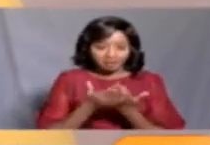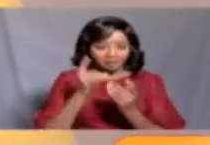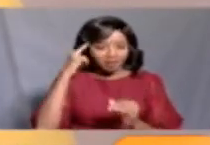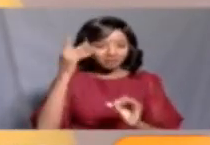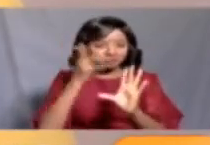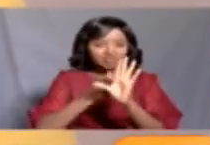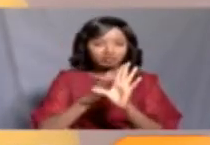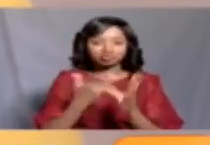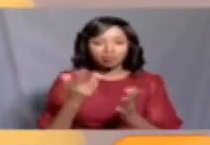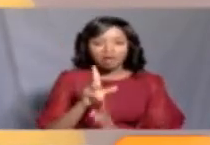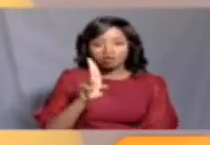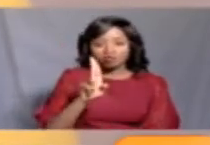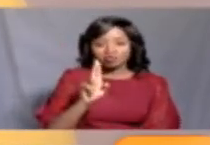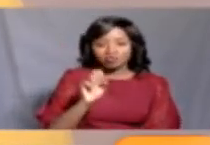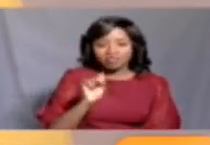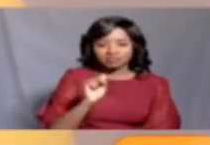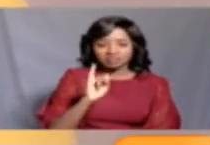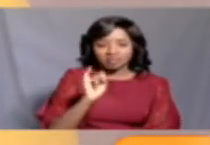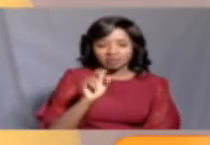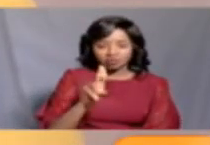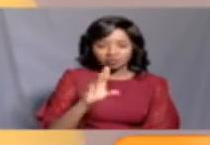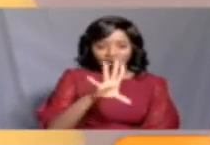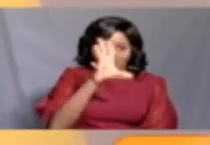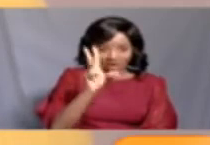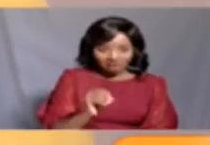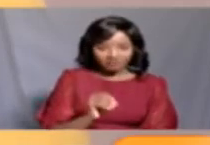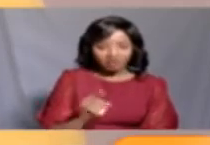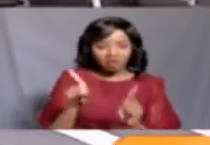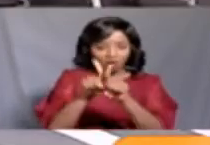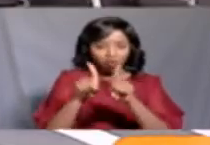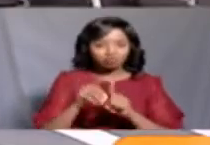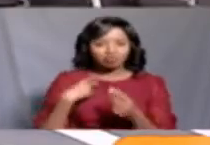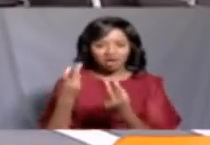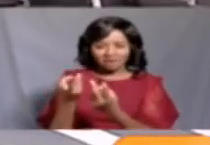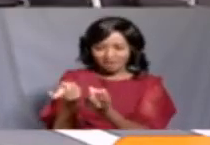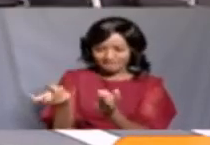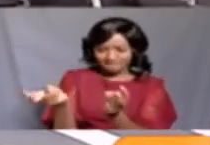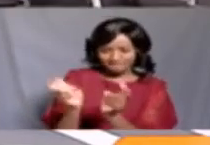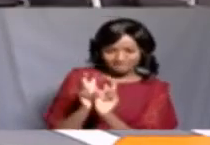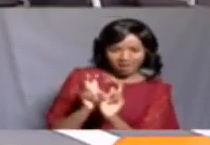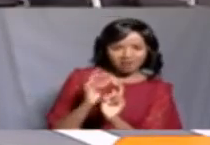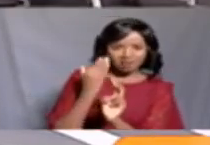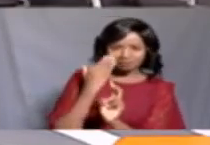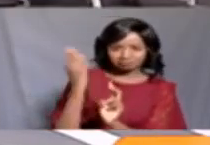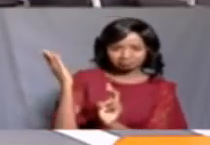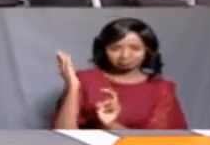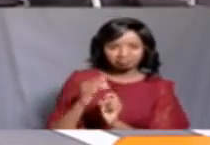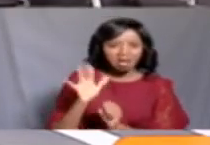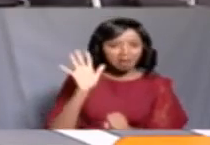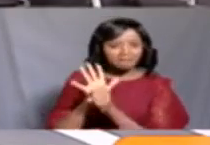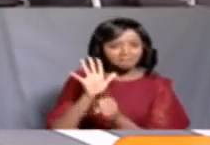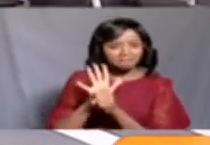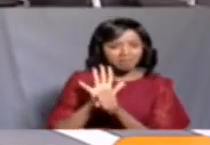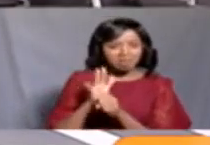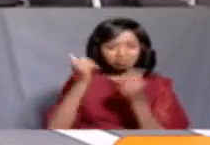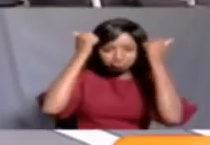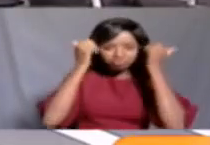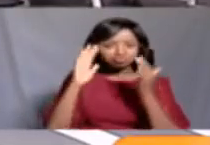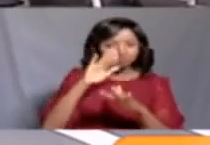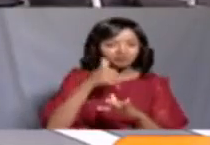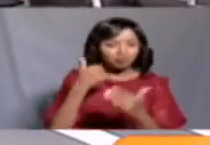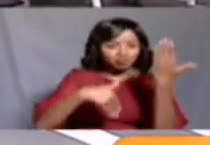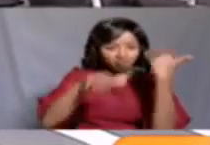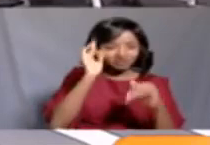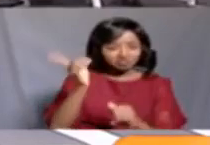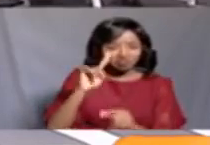at USIU-Africa. We also have joining us an extended panel, mini audience, made up of students from the University of Nairobi